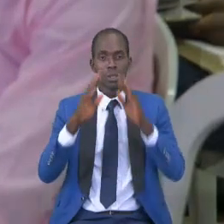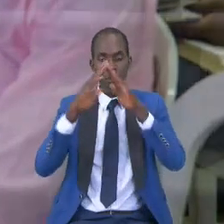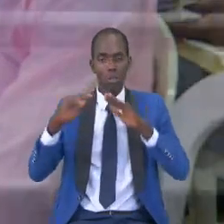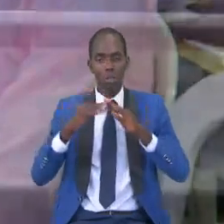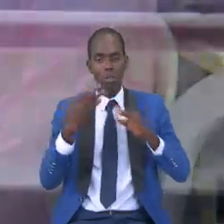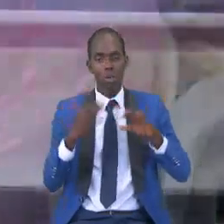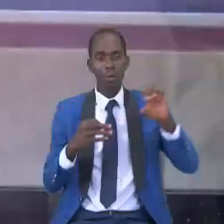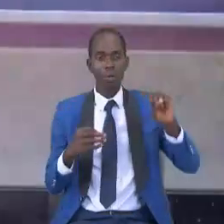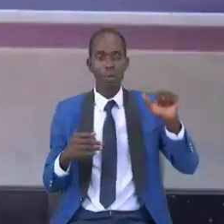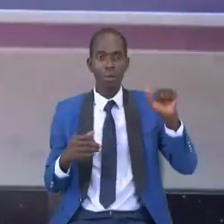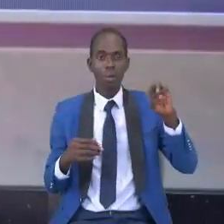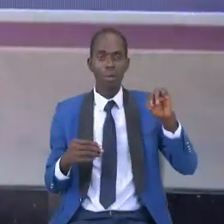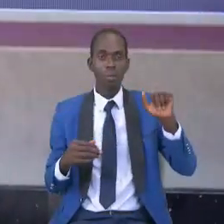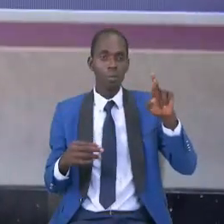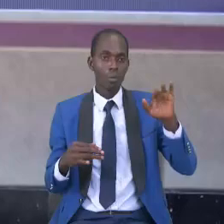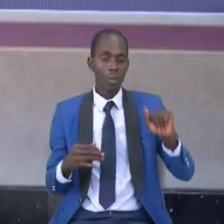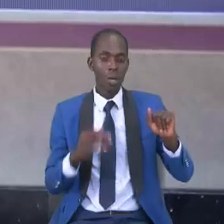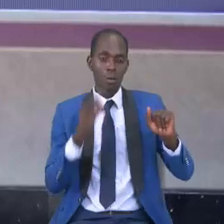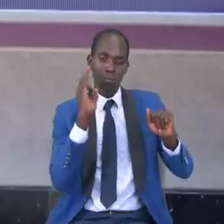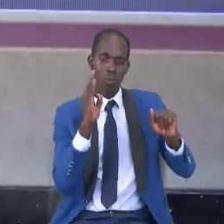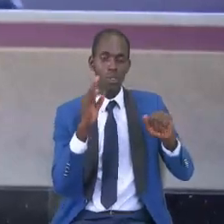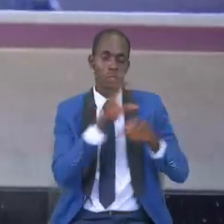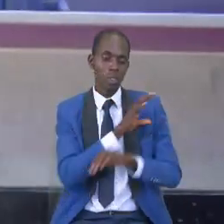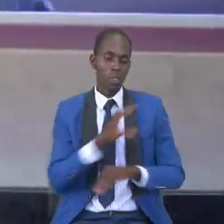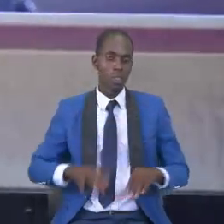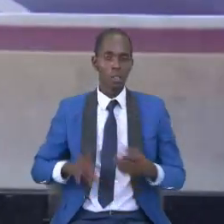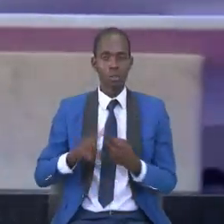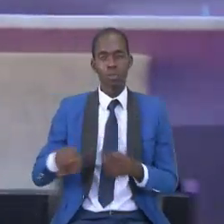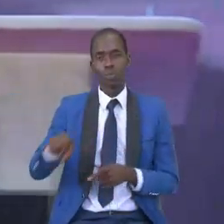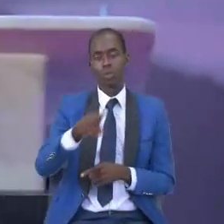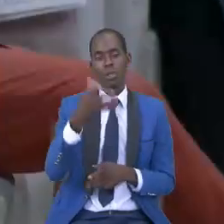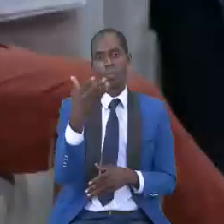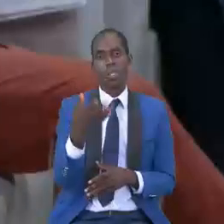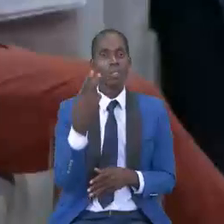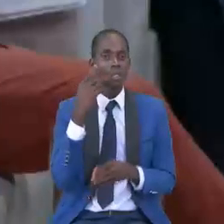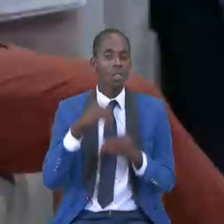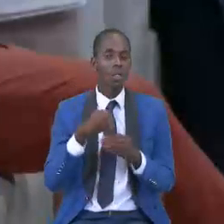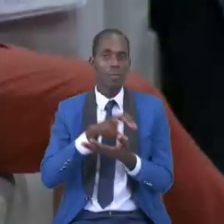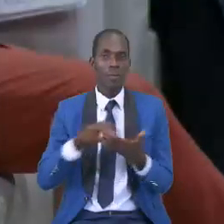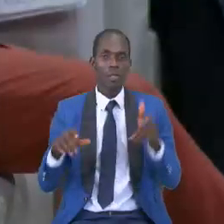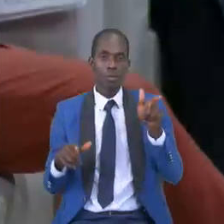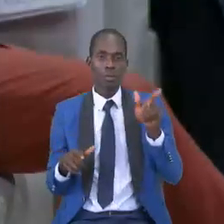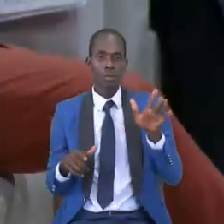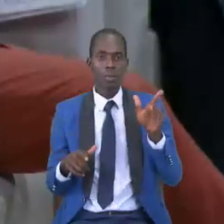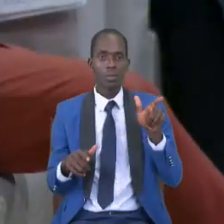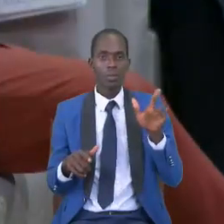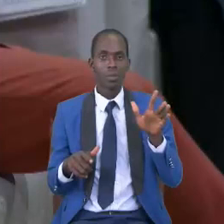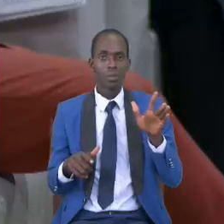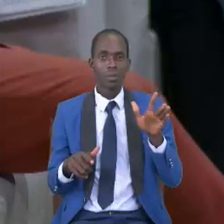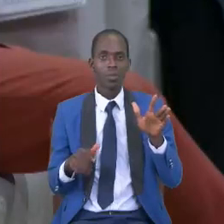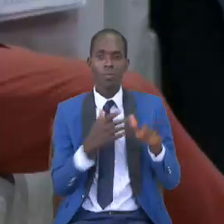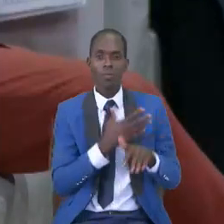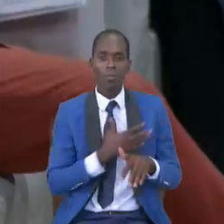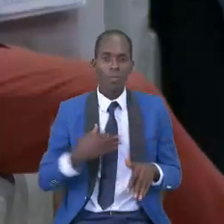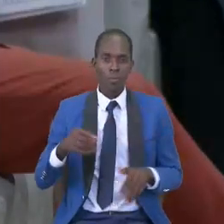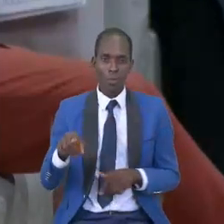Philip went and preached Christ unto them. Look at verse 25. In verse 25, it says, and